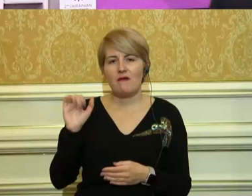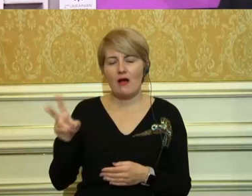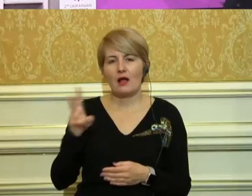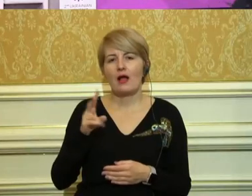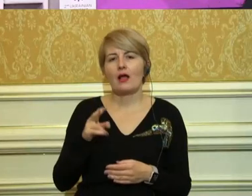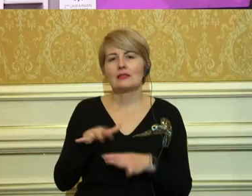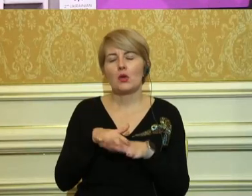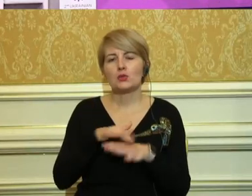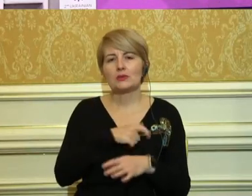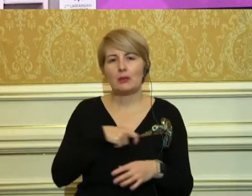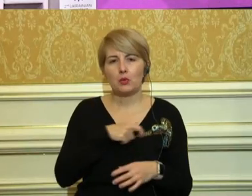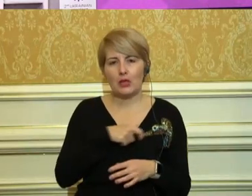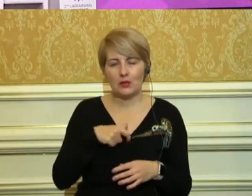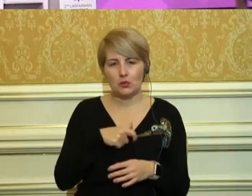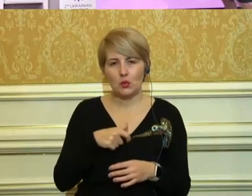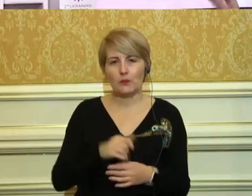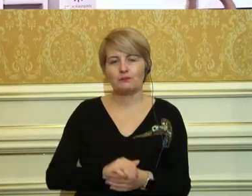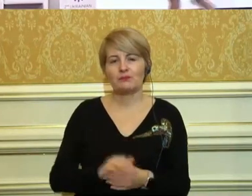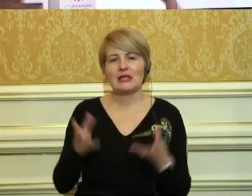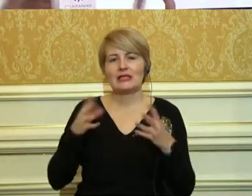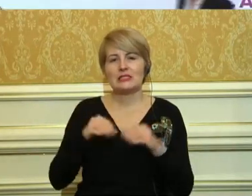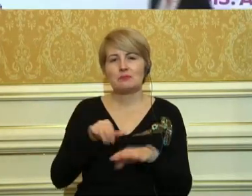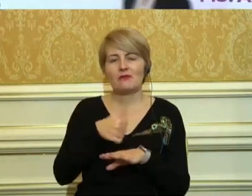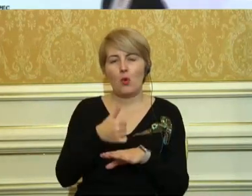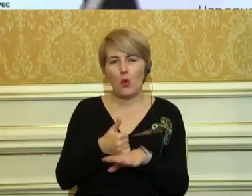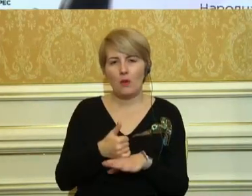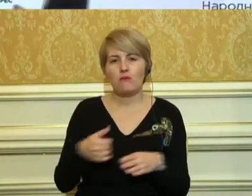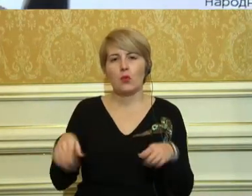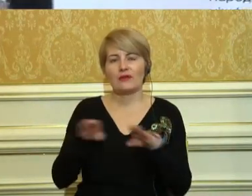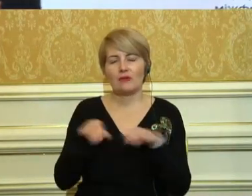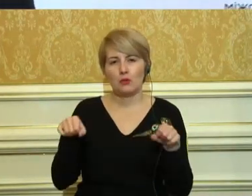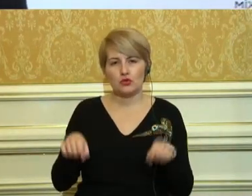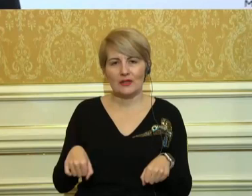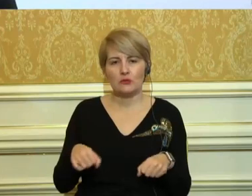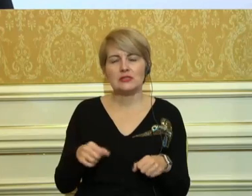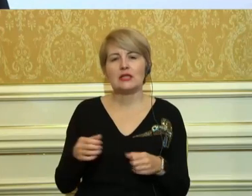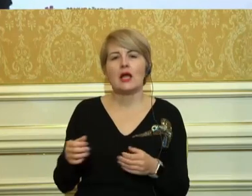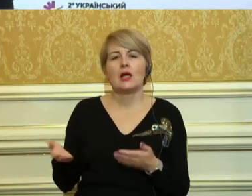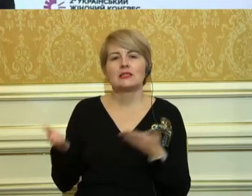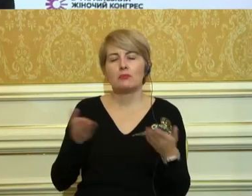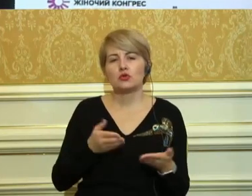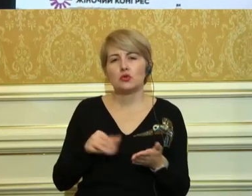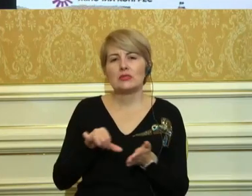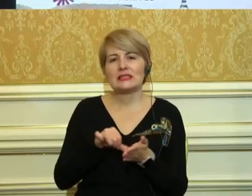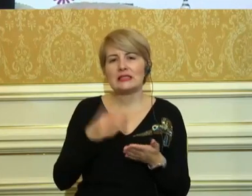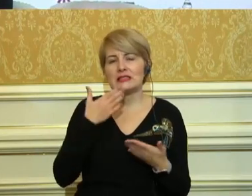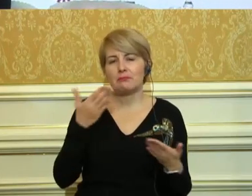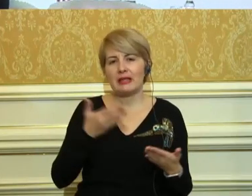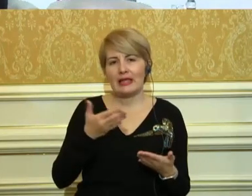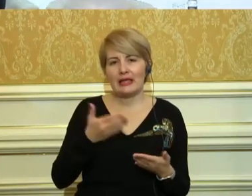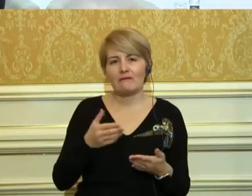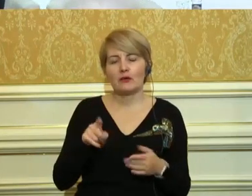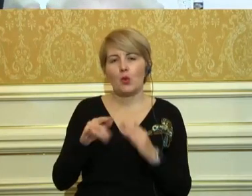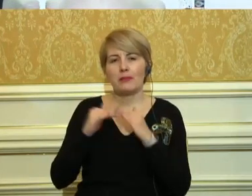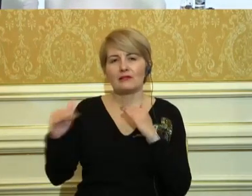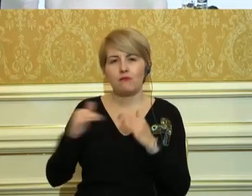part of the discussion platform, Ms. Alena Babak, Member of Parliament, Co-Chair of the Equal Opportunities Caucus and the